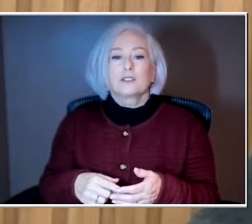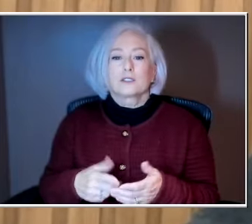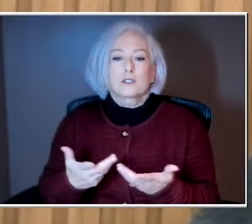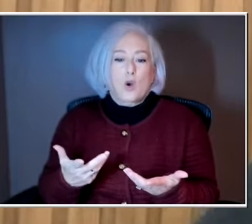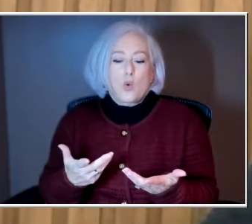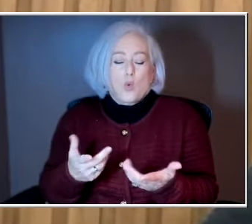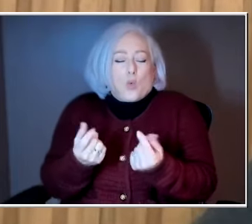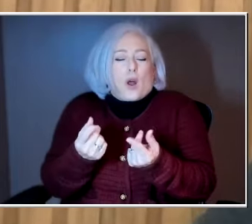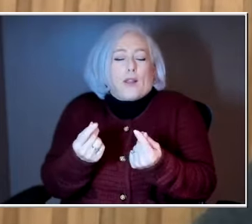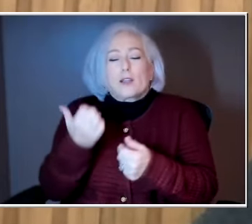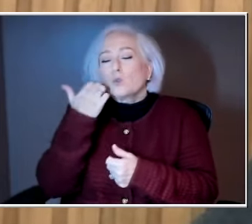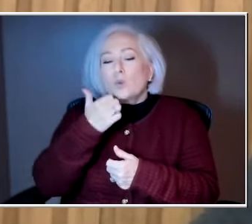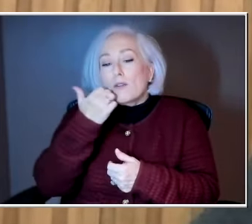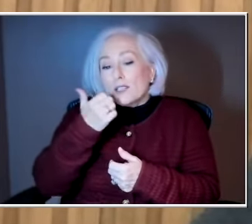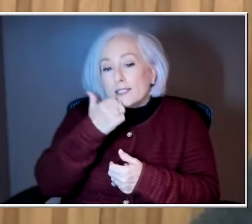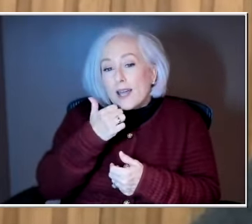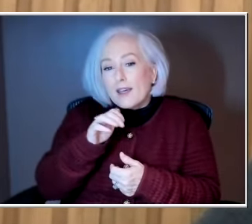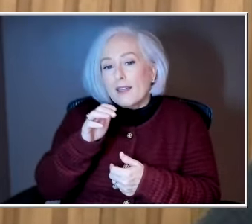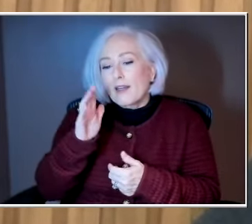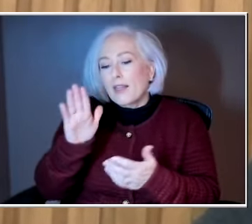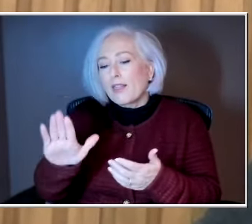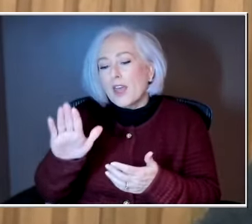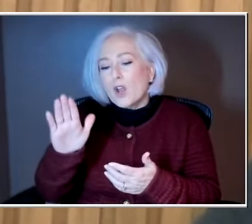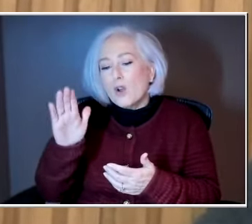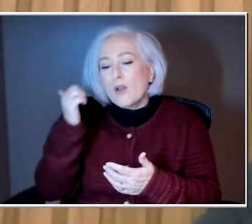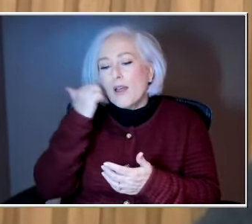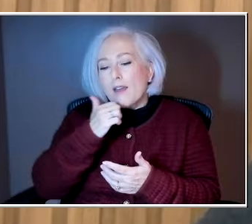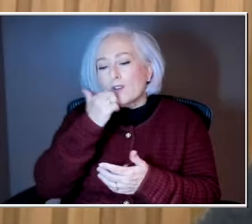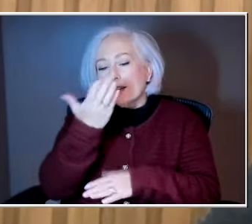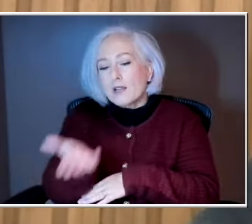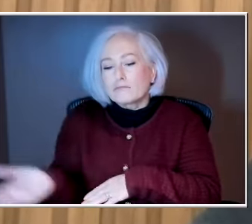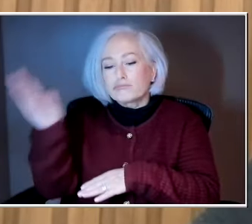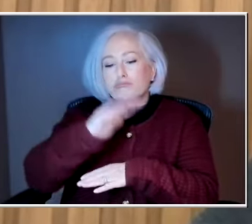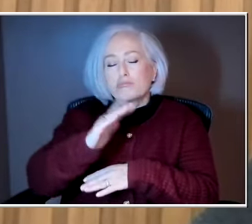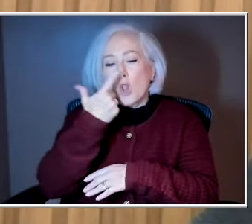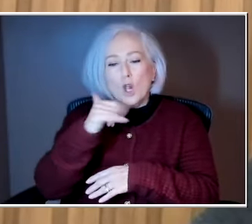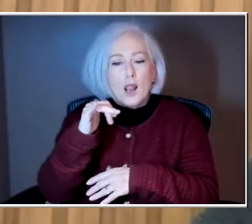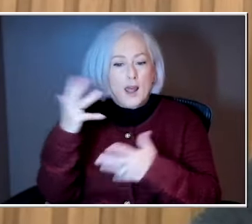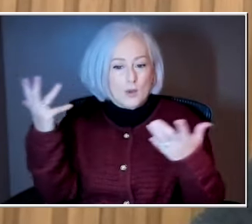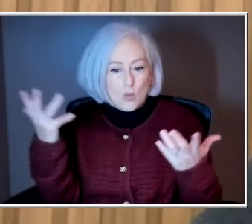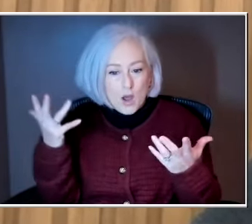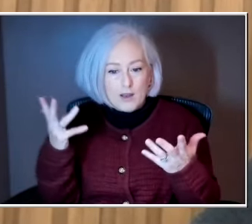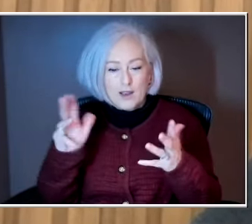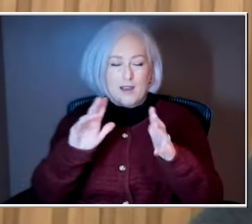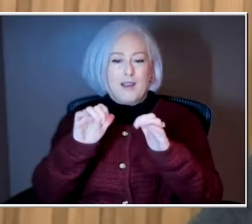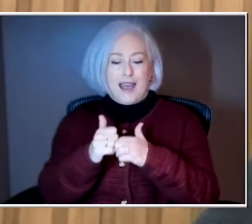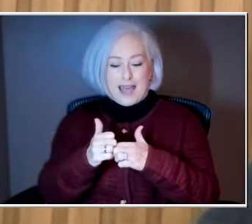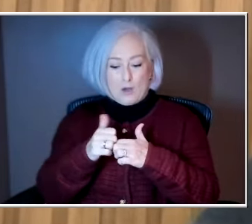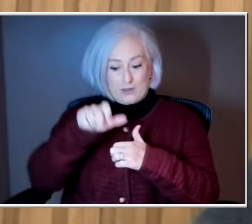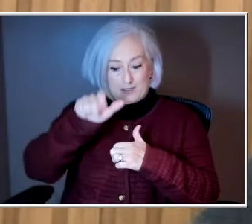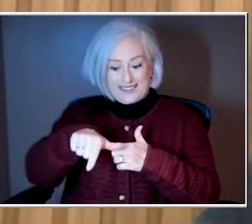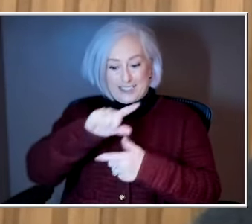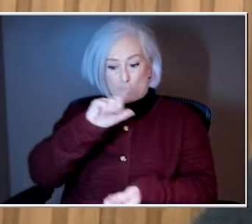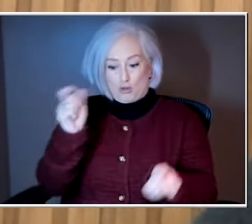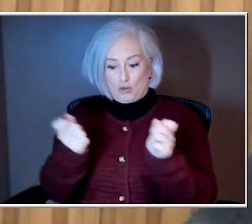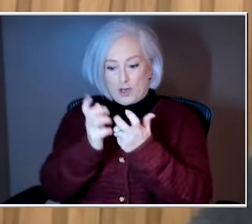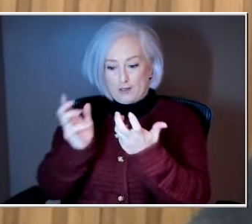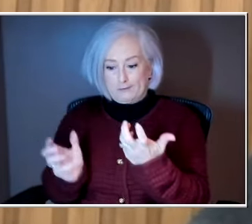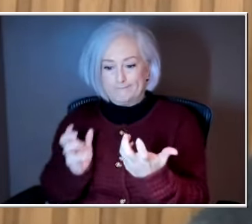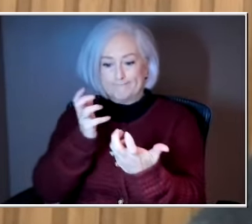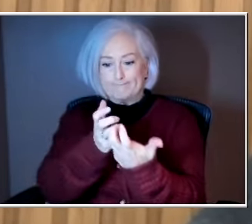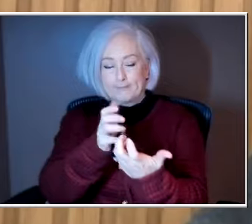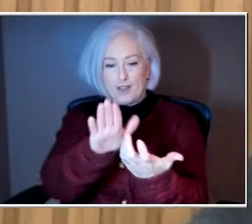lives? Everyone's got a different lifestyle, different routine. How can we make some of these changes really work for them? And understand that that